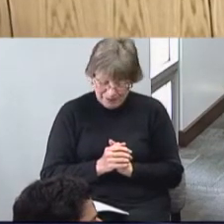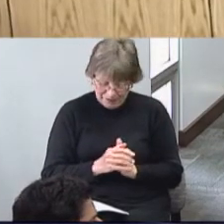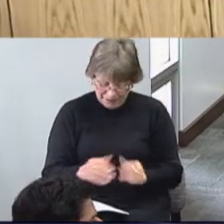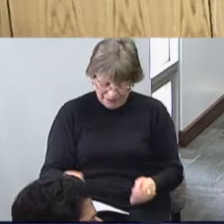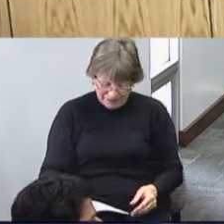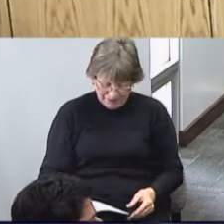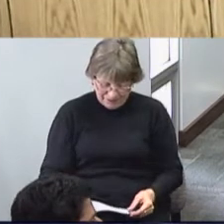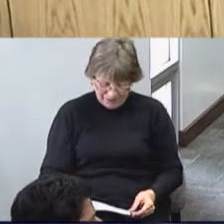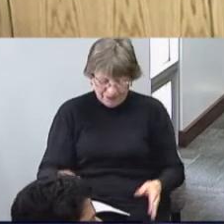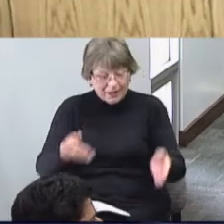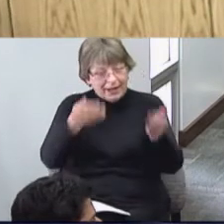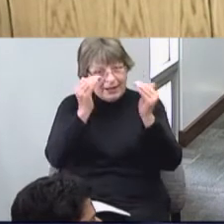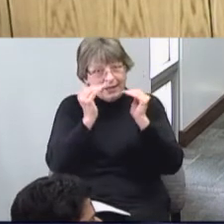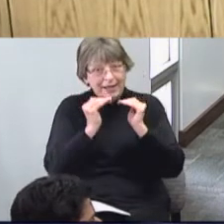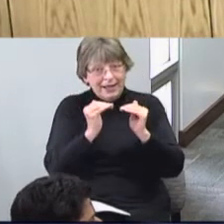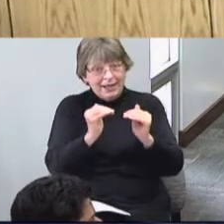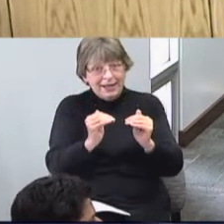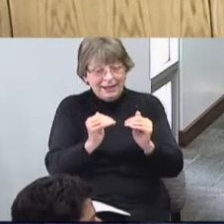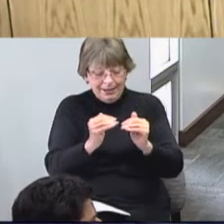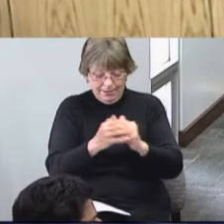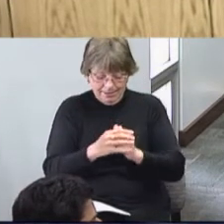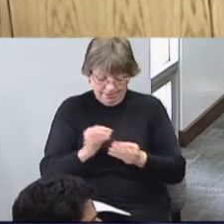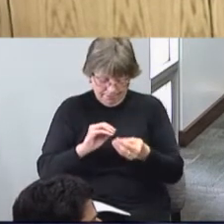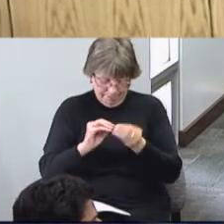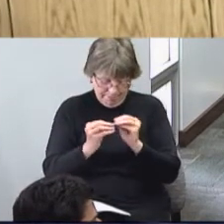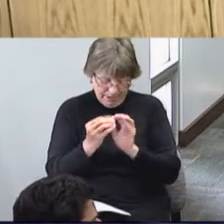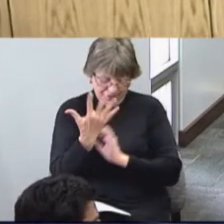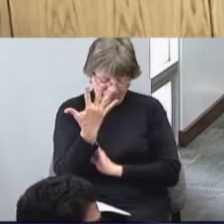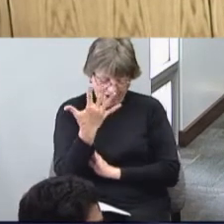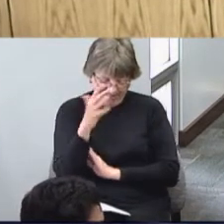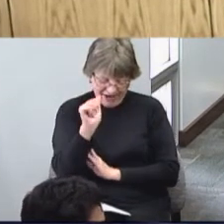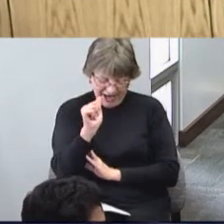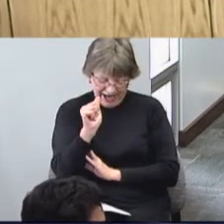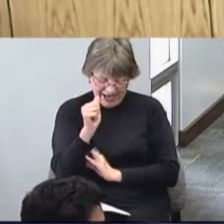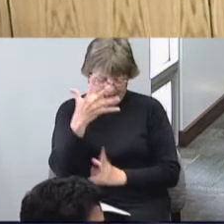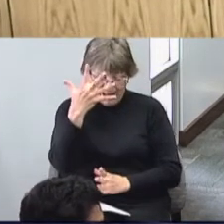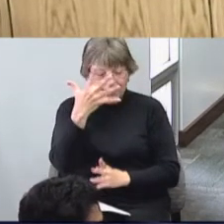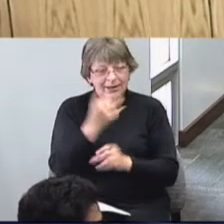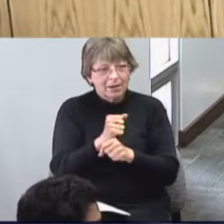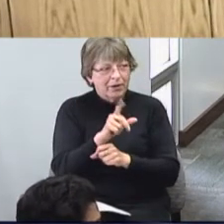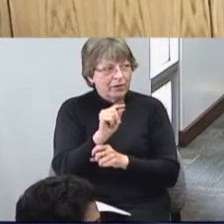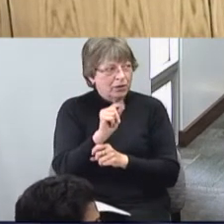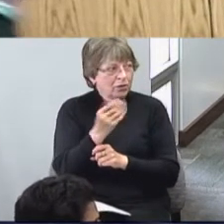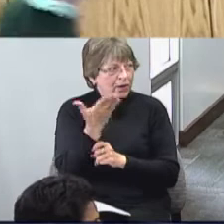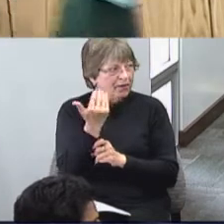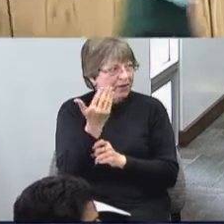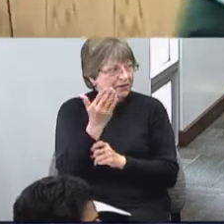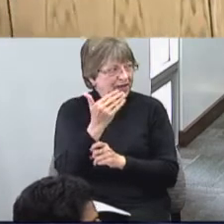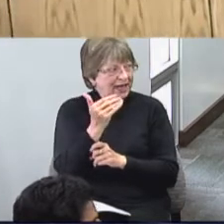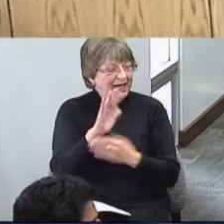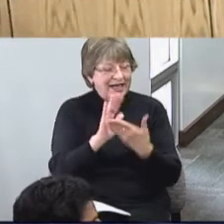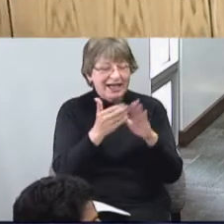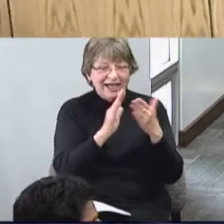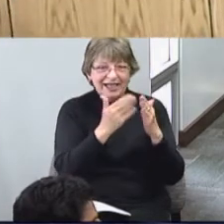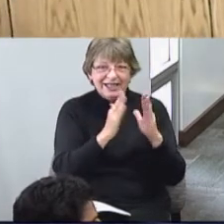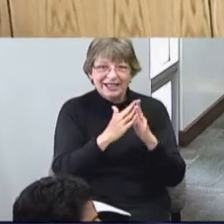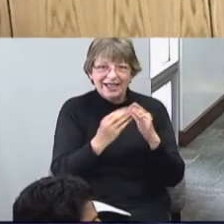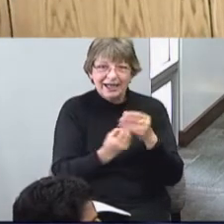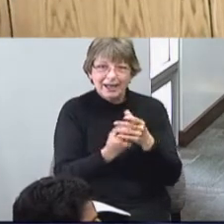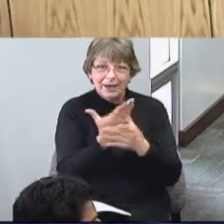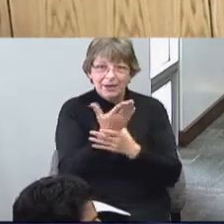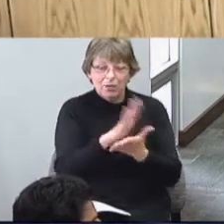much. Next item, please. Item 5A, summary of the 2015 citywide spring cleanup.